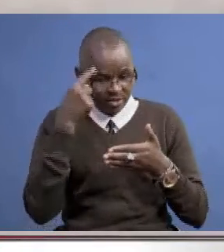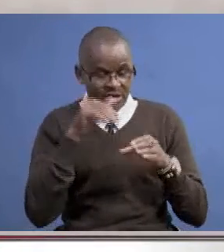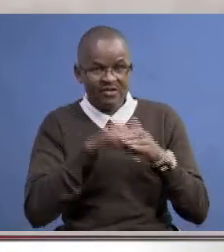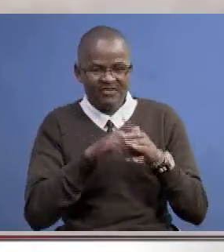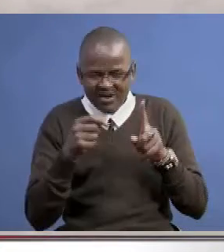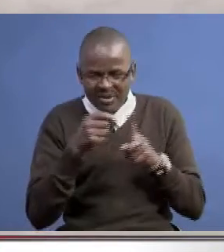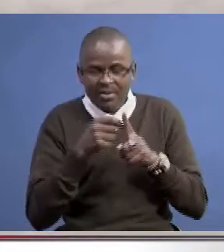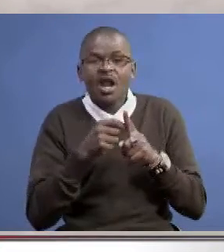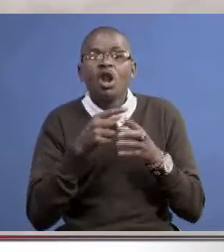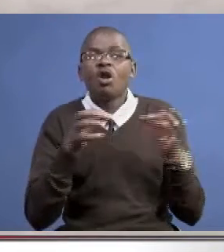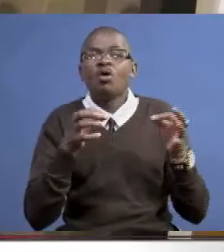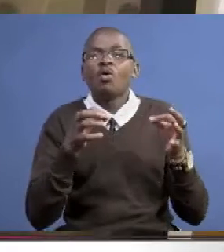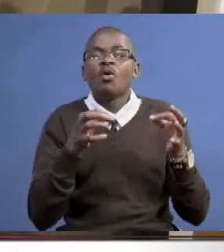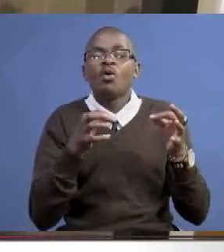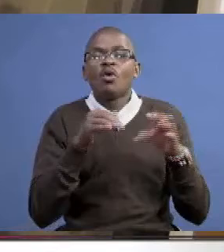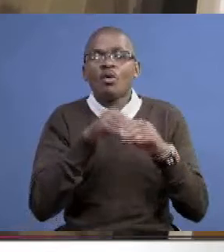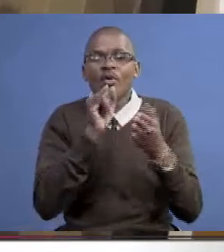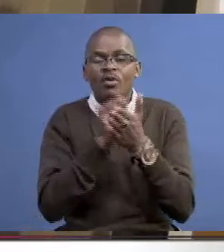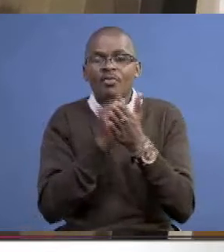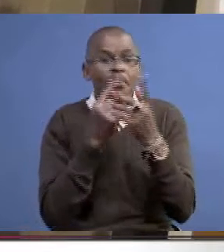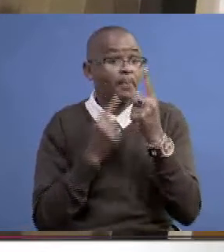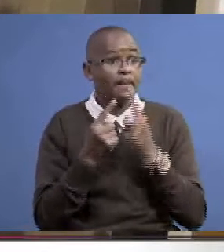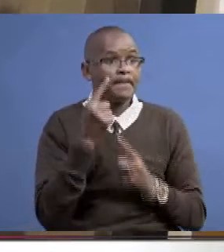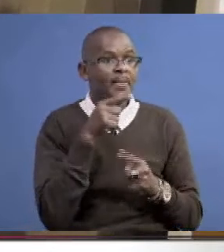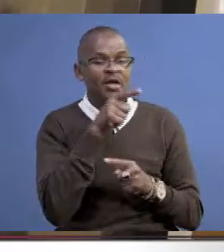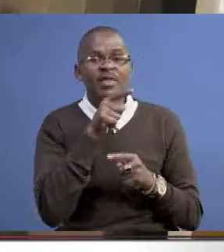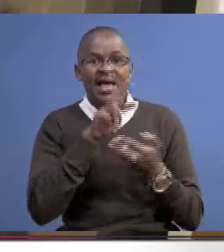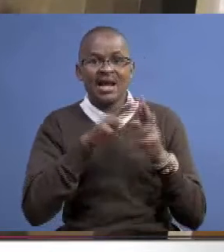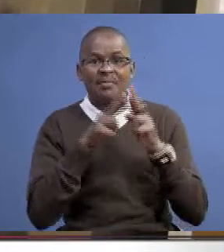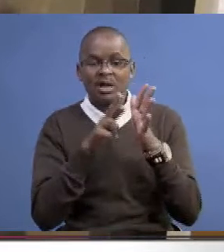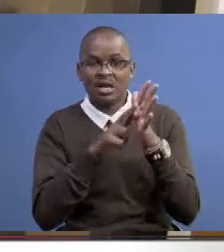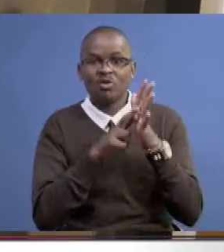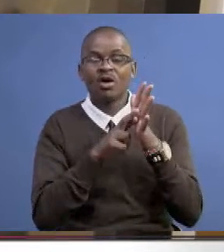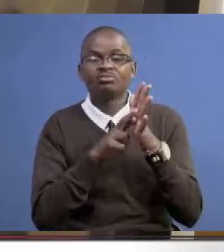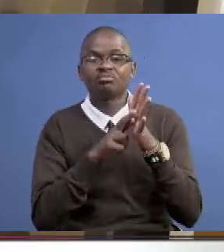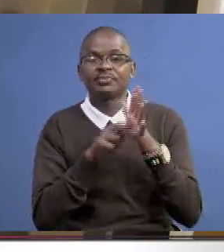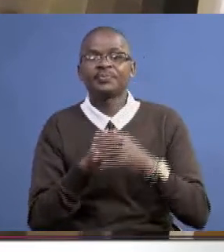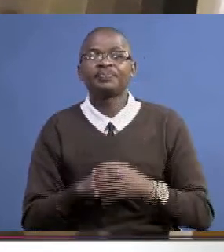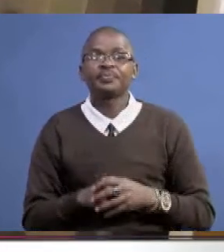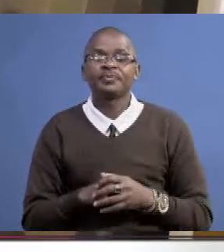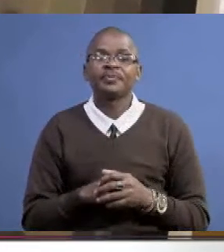excruciating pain any longer. He lets out a sharp cry that pierces the relatively quiet room.